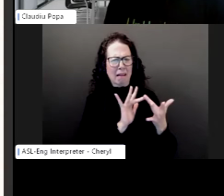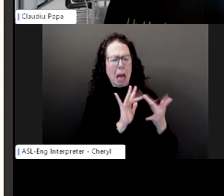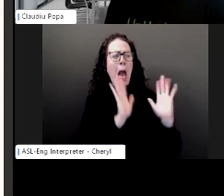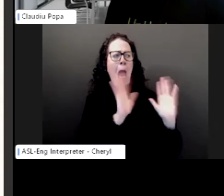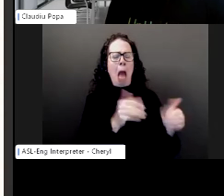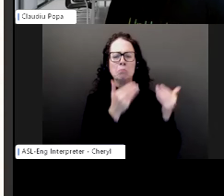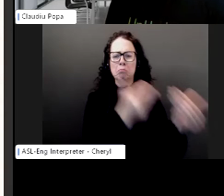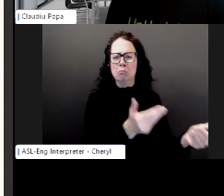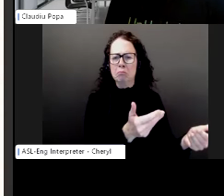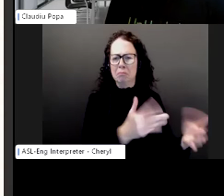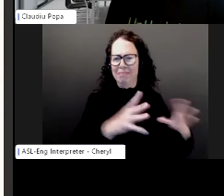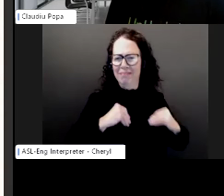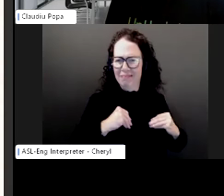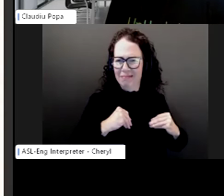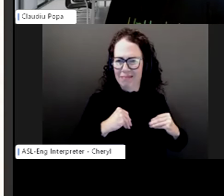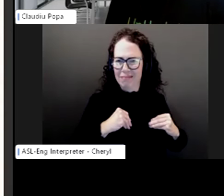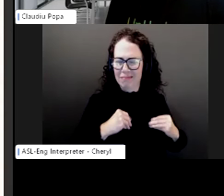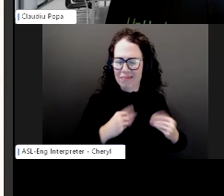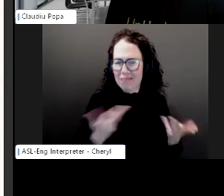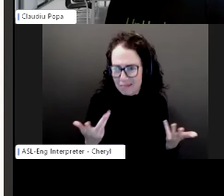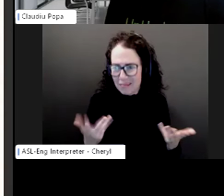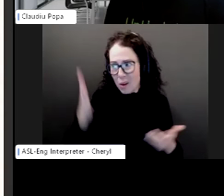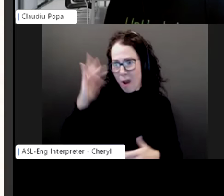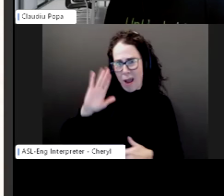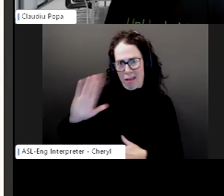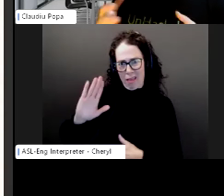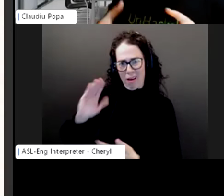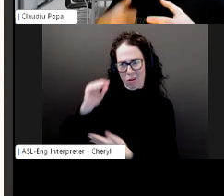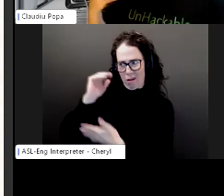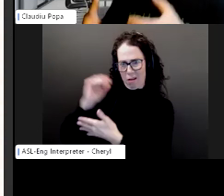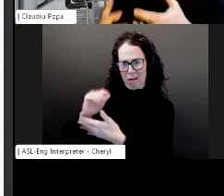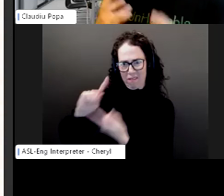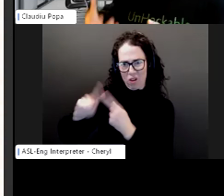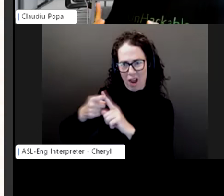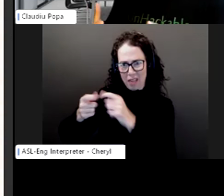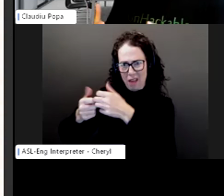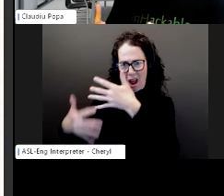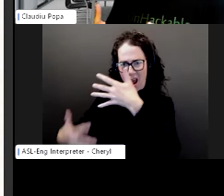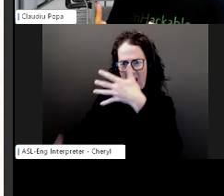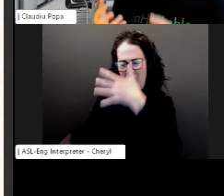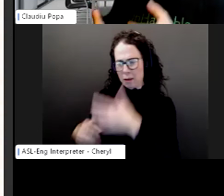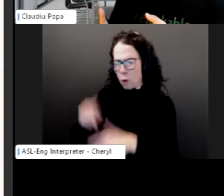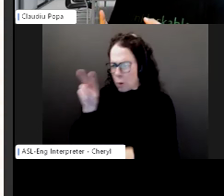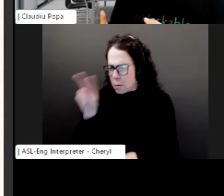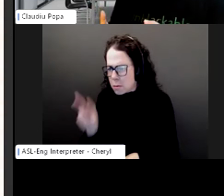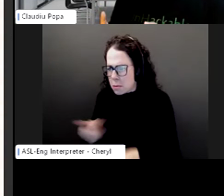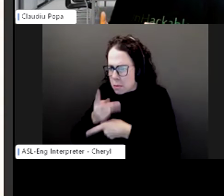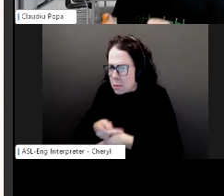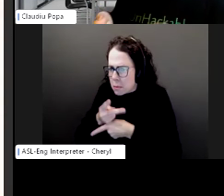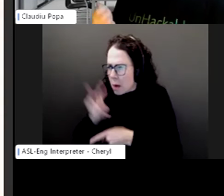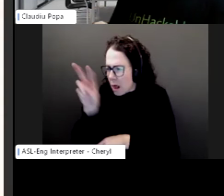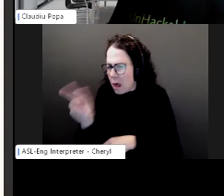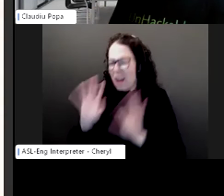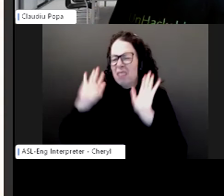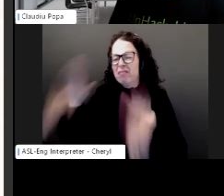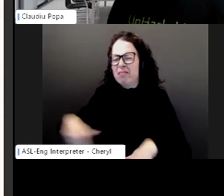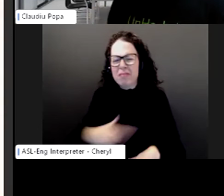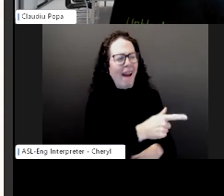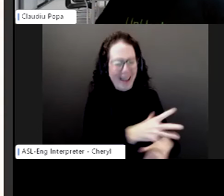dozens or hundreds of friends on their list. So that familiarity can be very